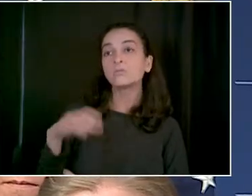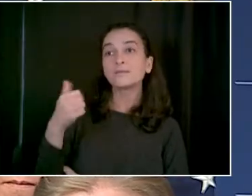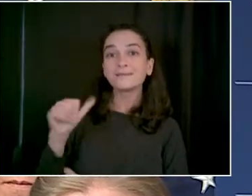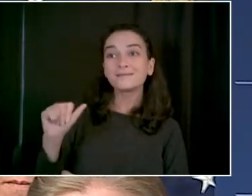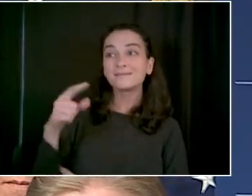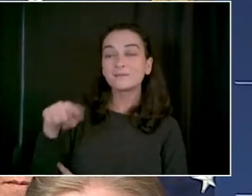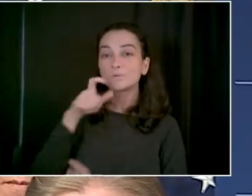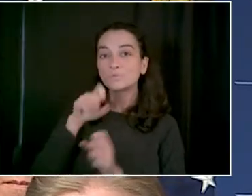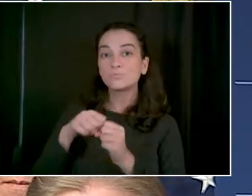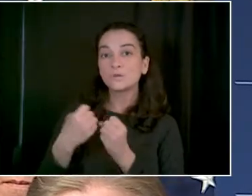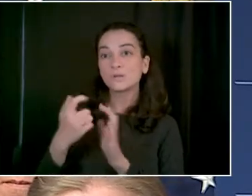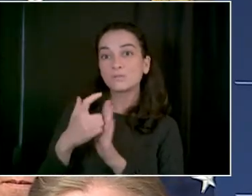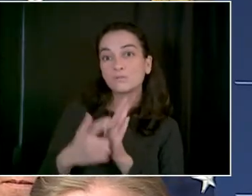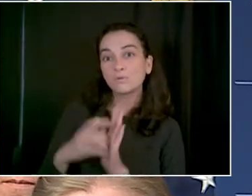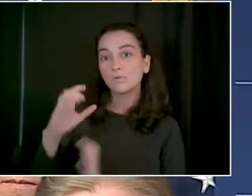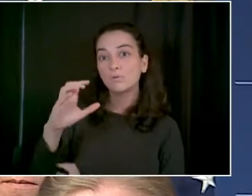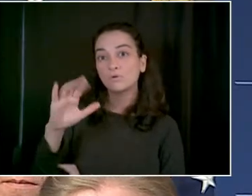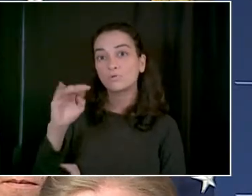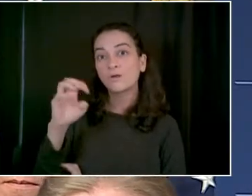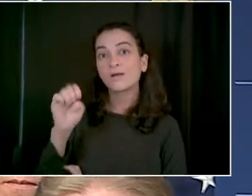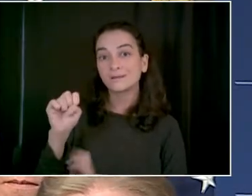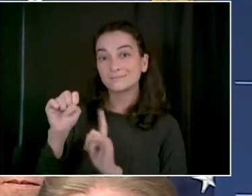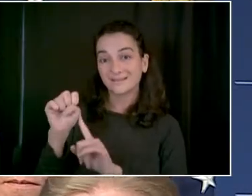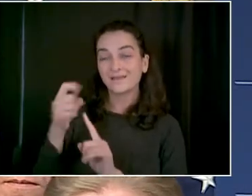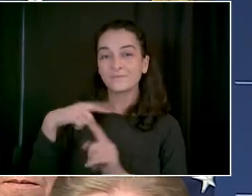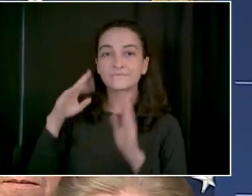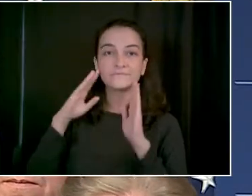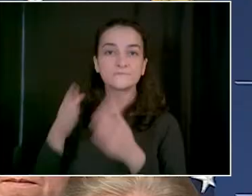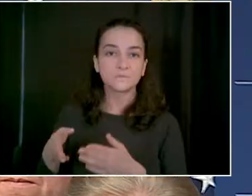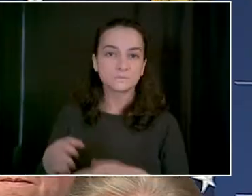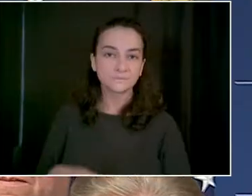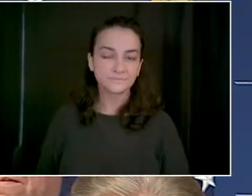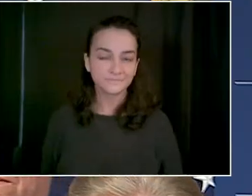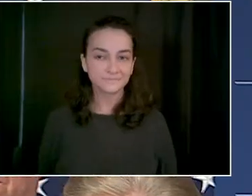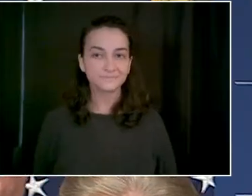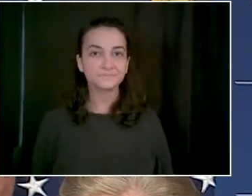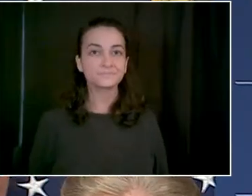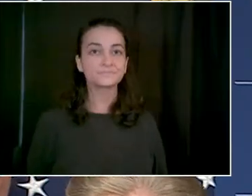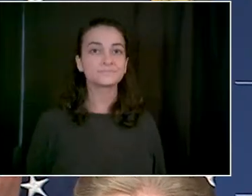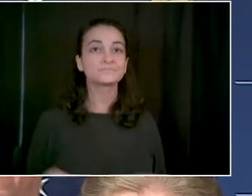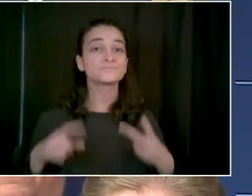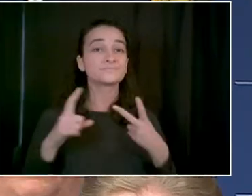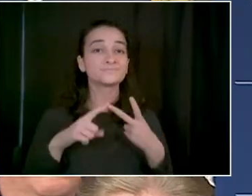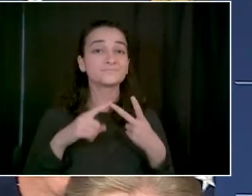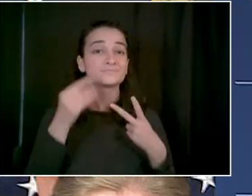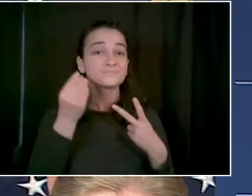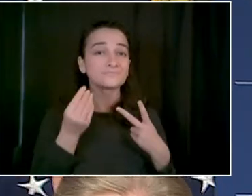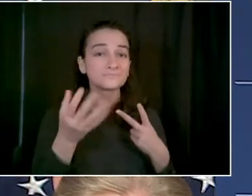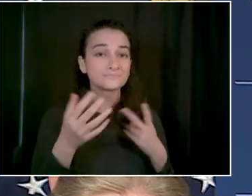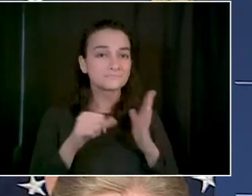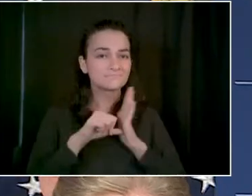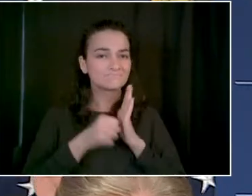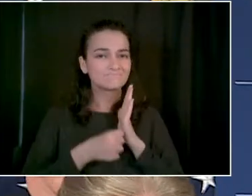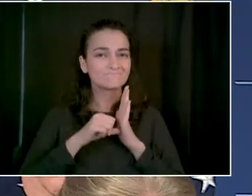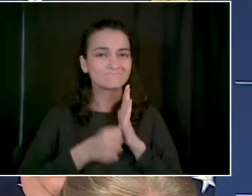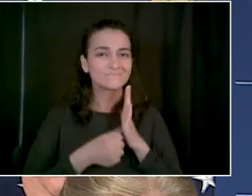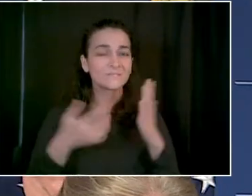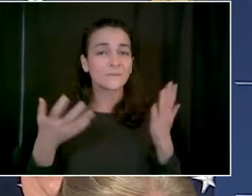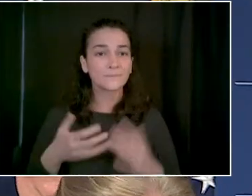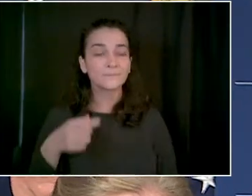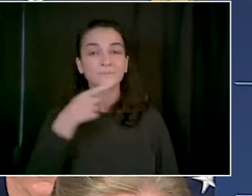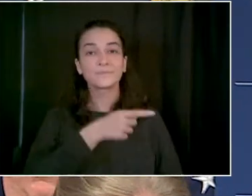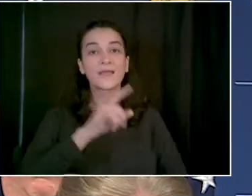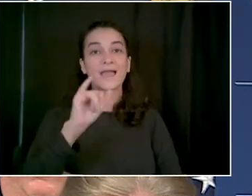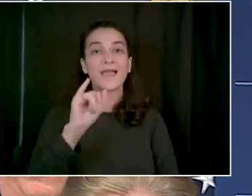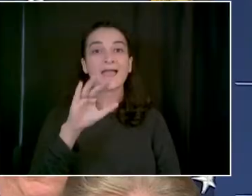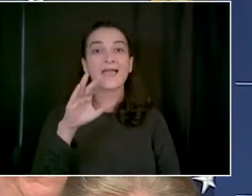organization. It is a law enforcement organization. Some people want to criminalize them. Those men and women are committed to public